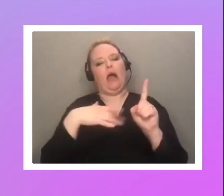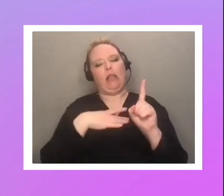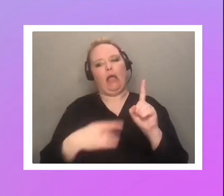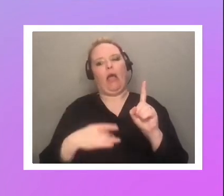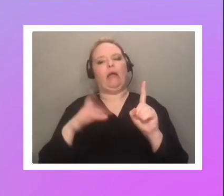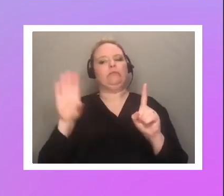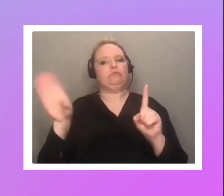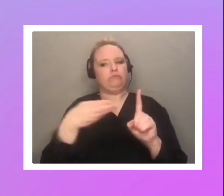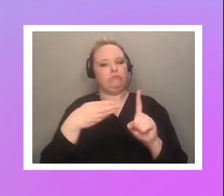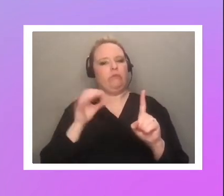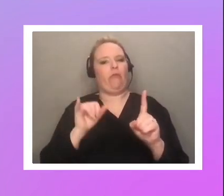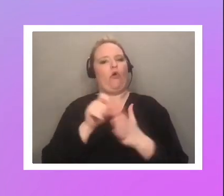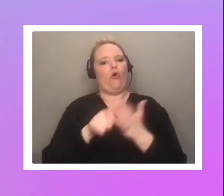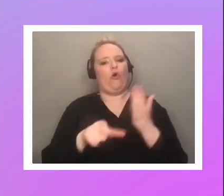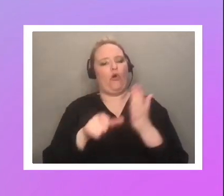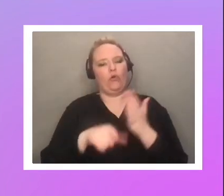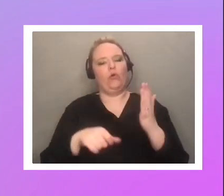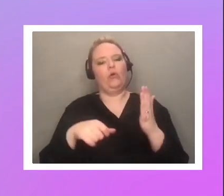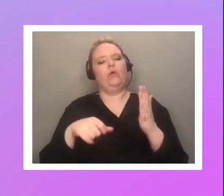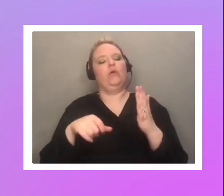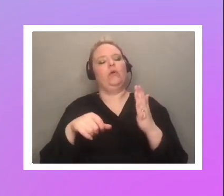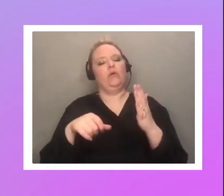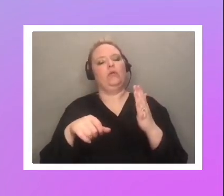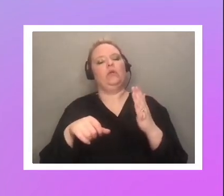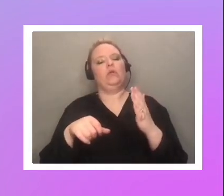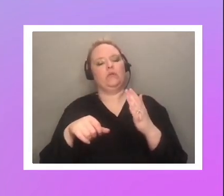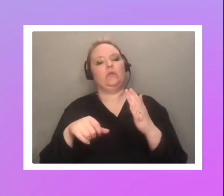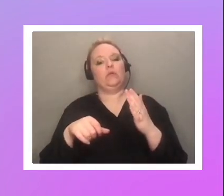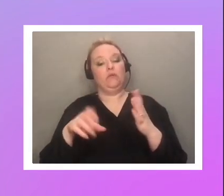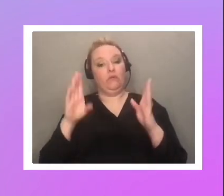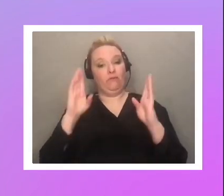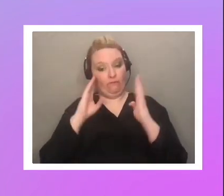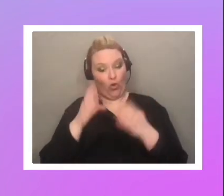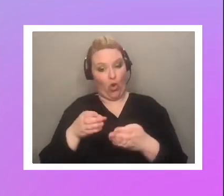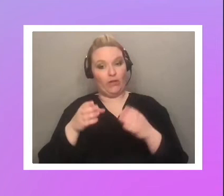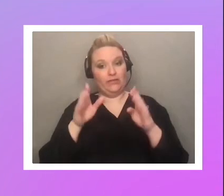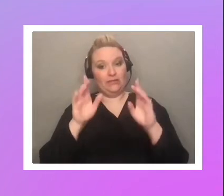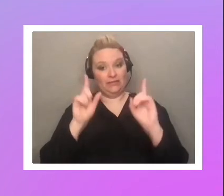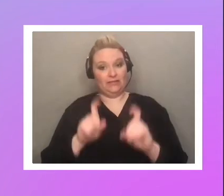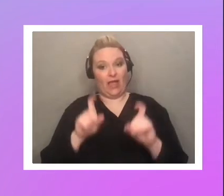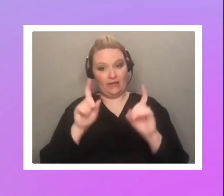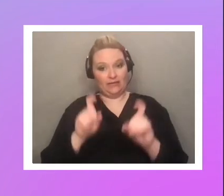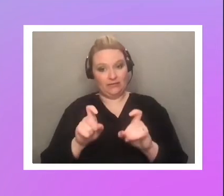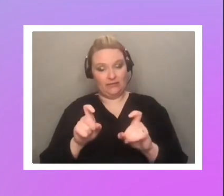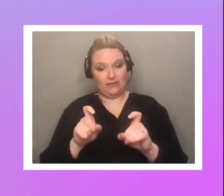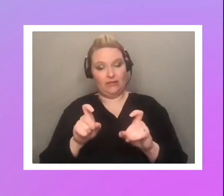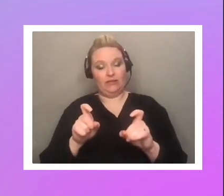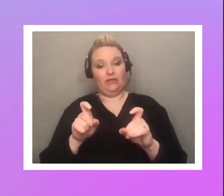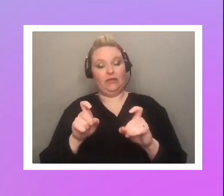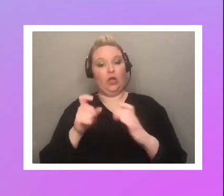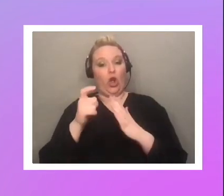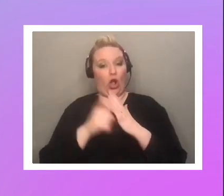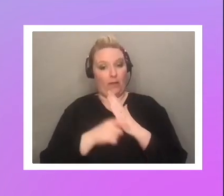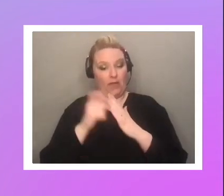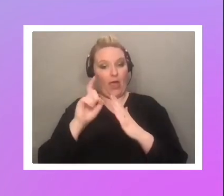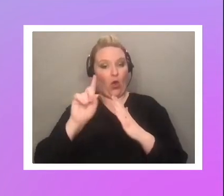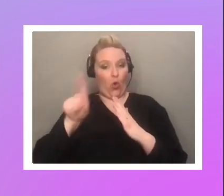article as it drives home. When there's the focus on testing to be just